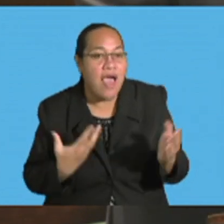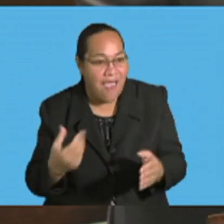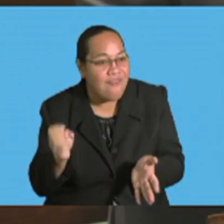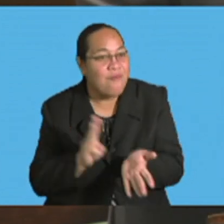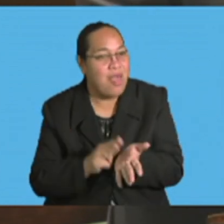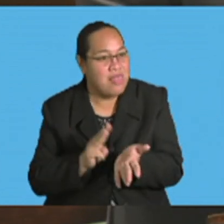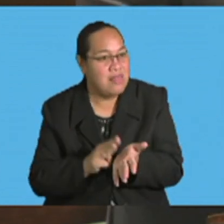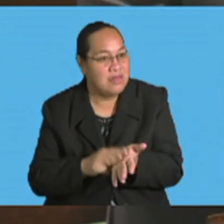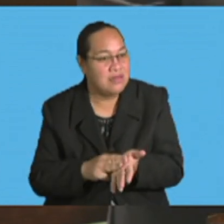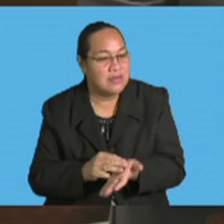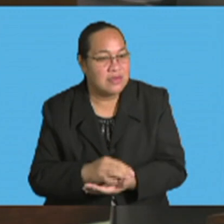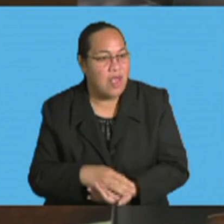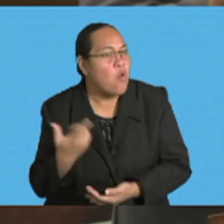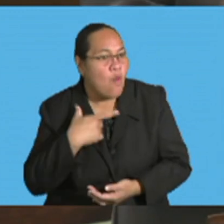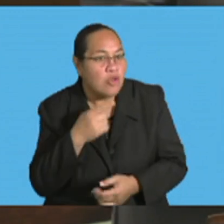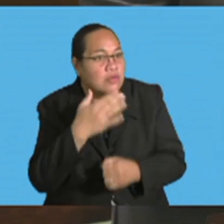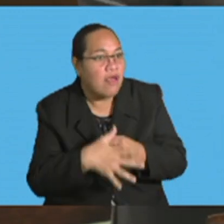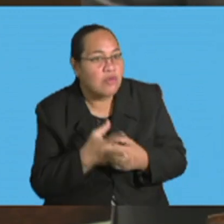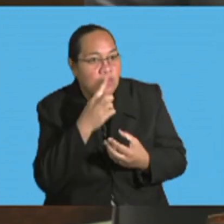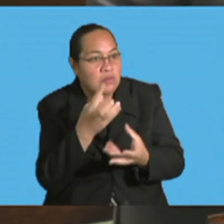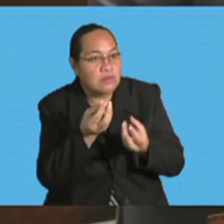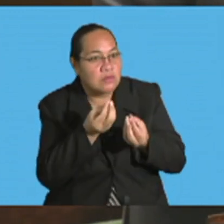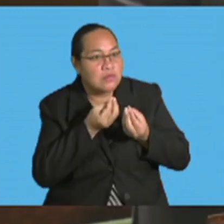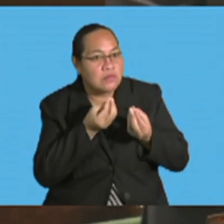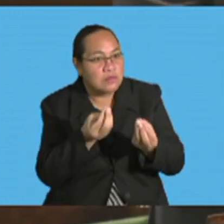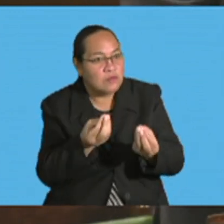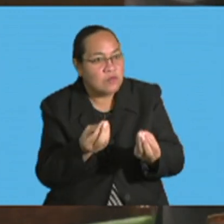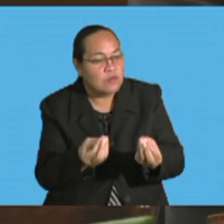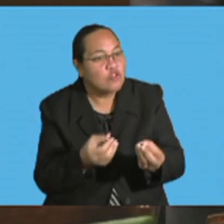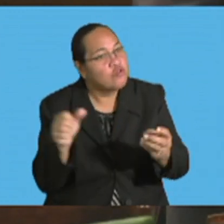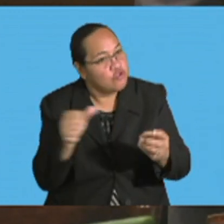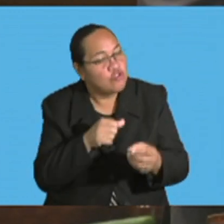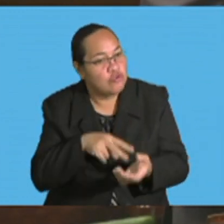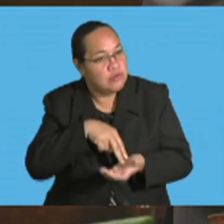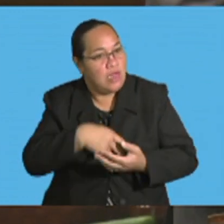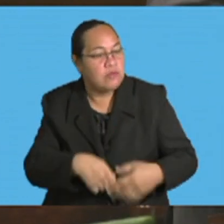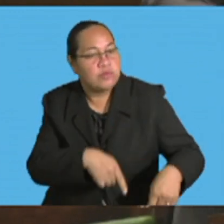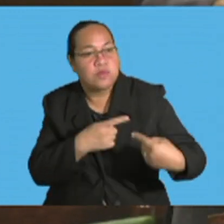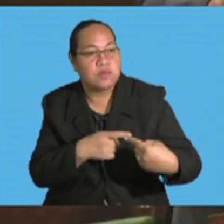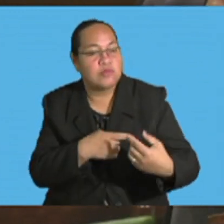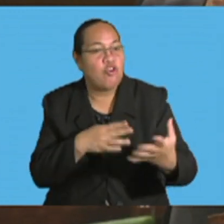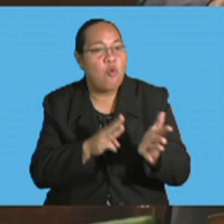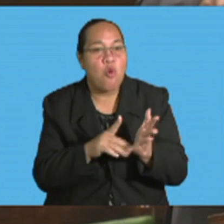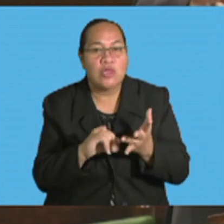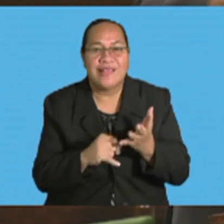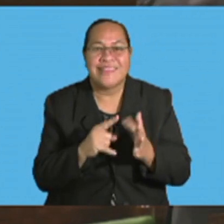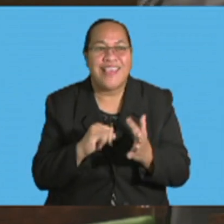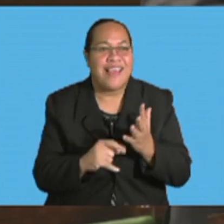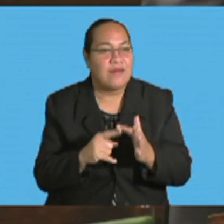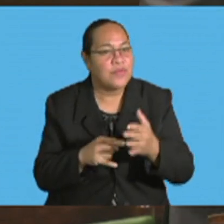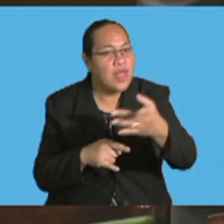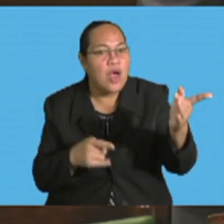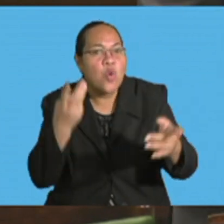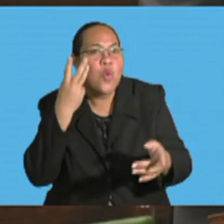mothers. Why have you not spoken in their defense? To the women of SODELPA and